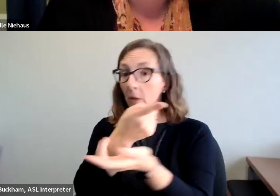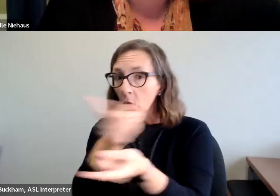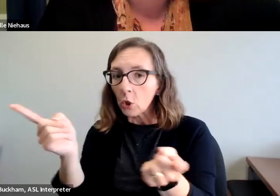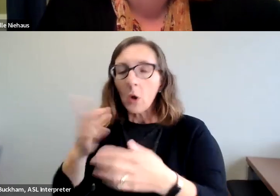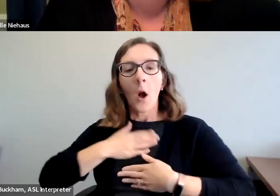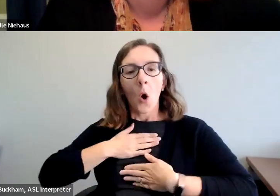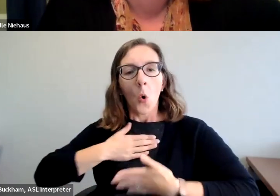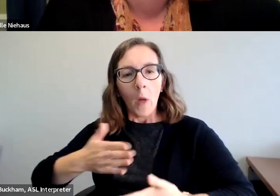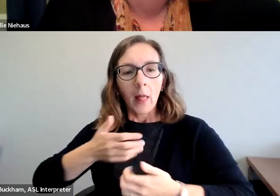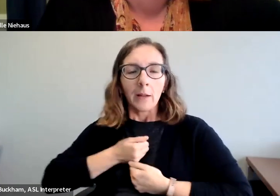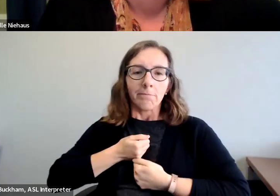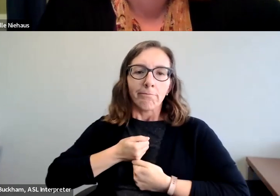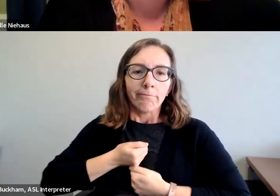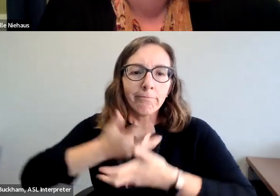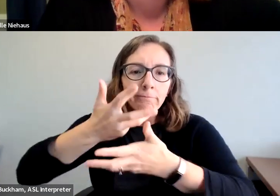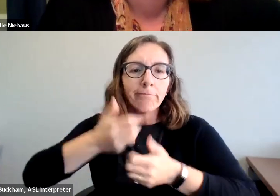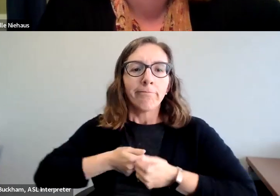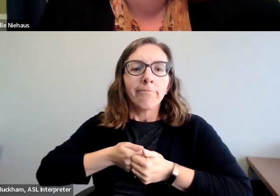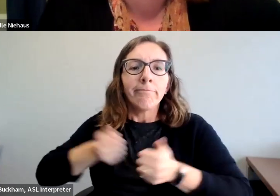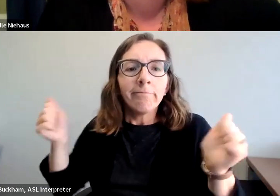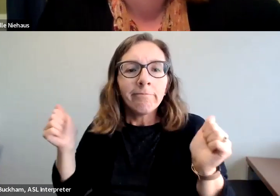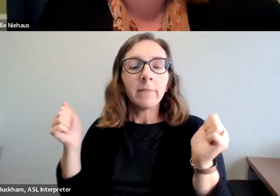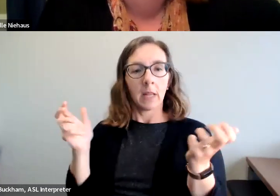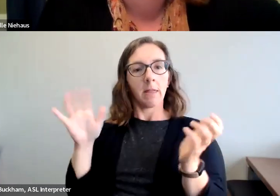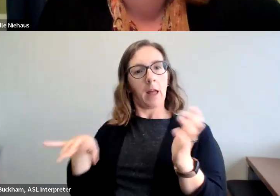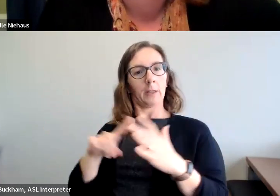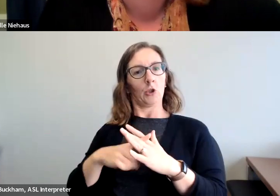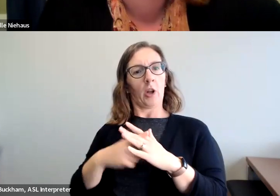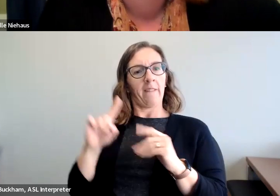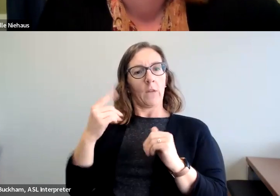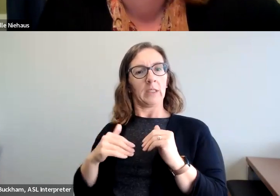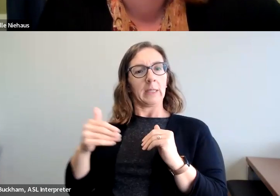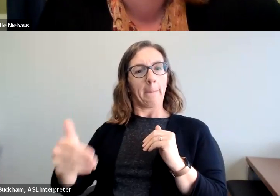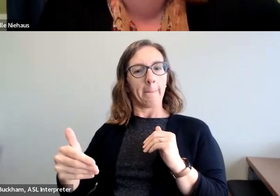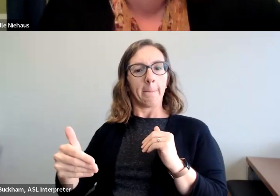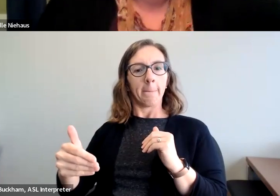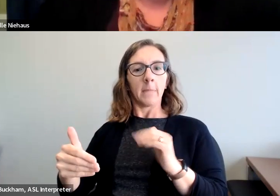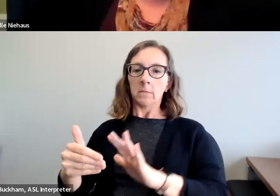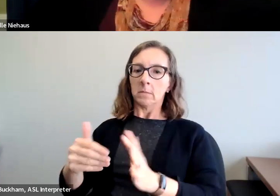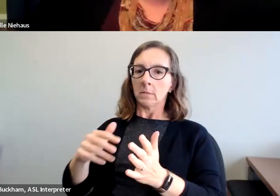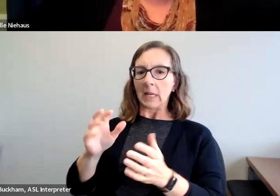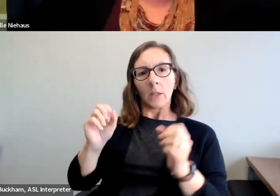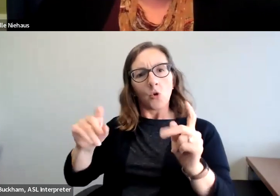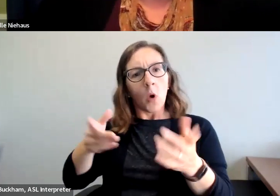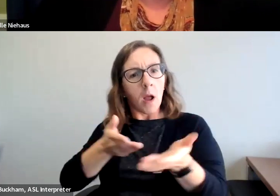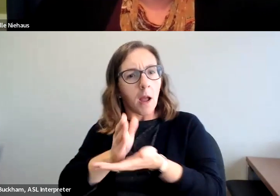because that starts the dialogue, right? It starts it's okay to ask a question. It's okay to